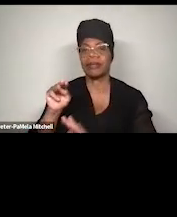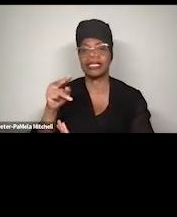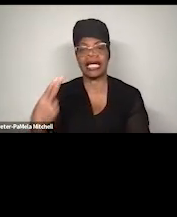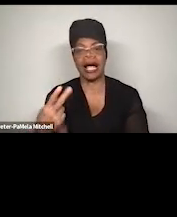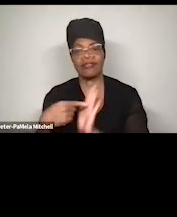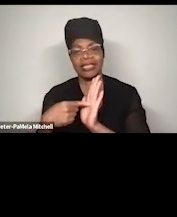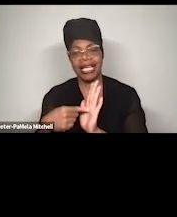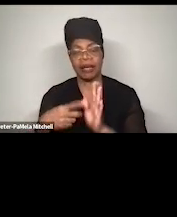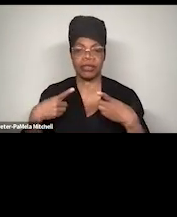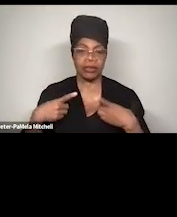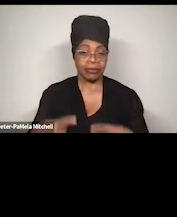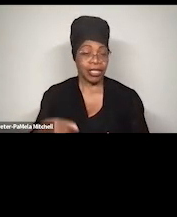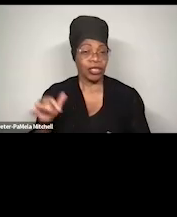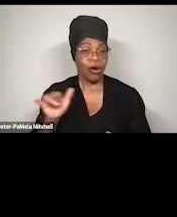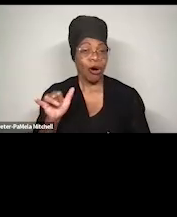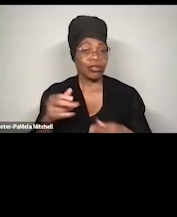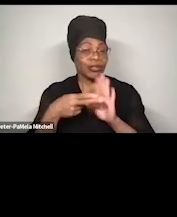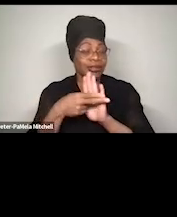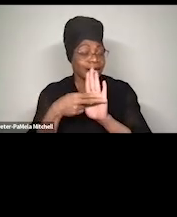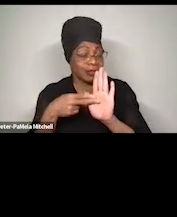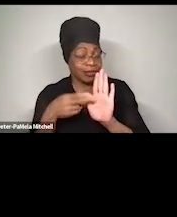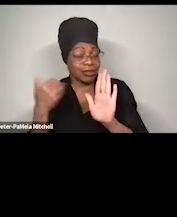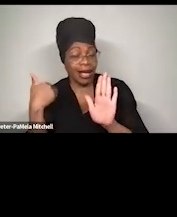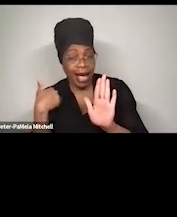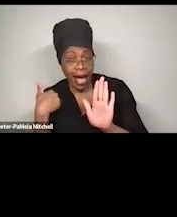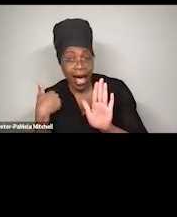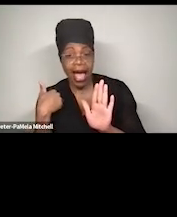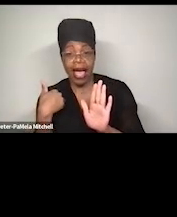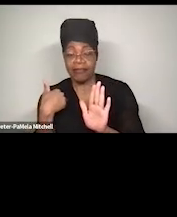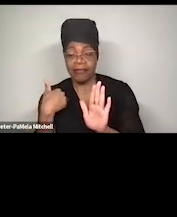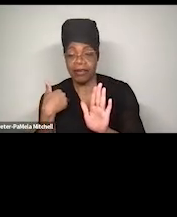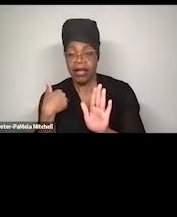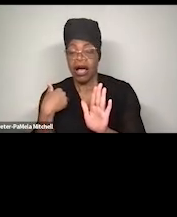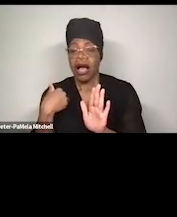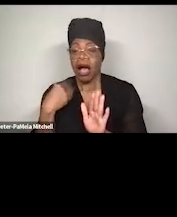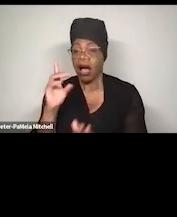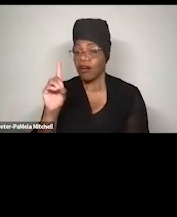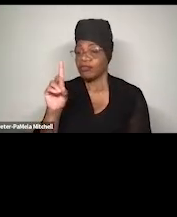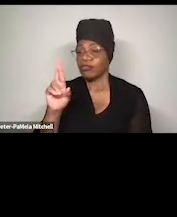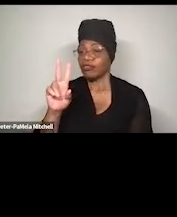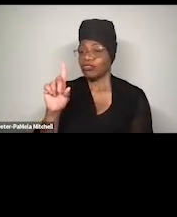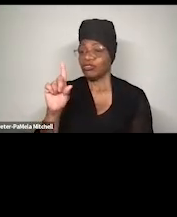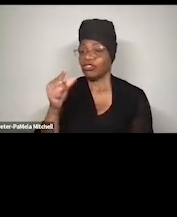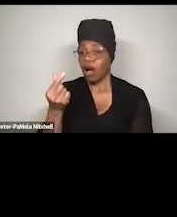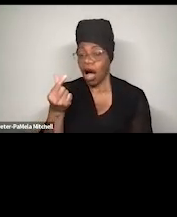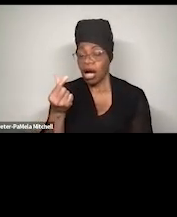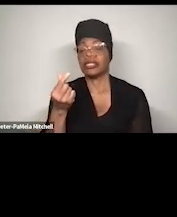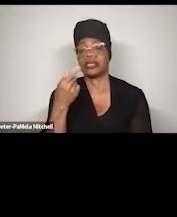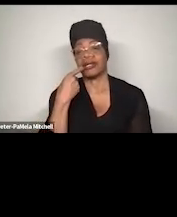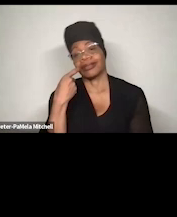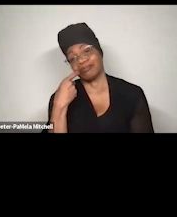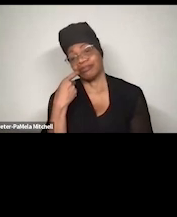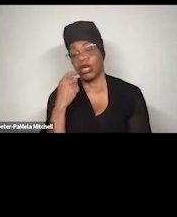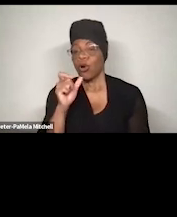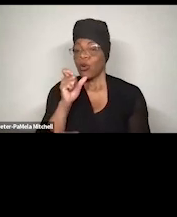like depression, and also has a diagnosis of substance abuse. So what this can look like is someone who's using substances to